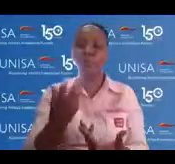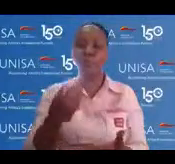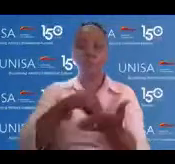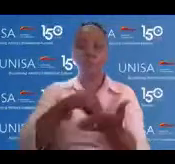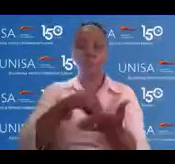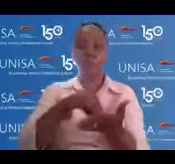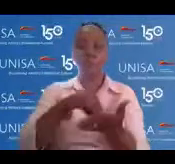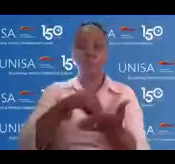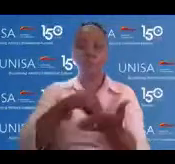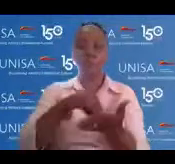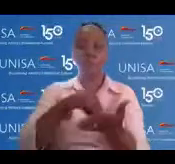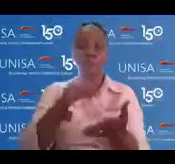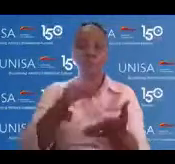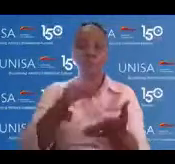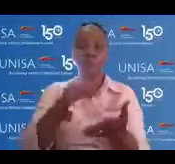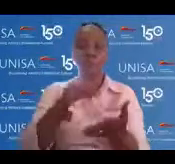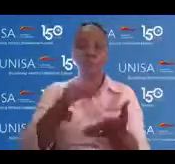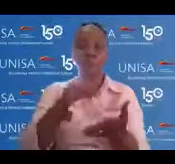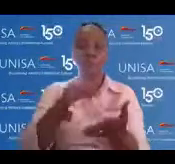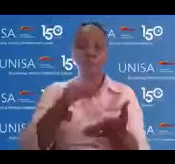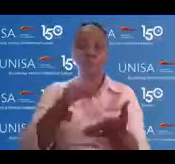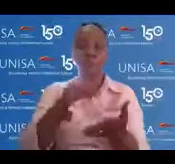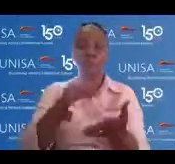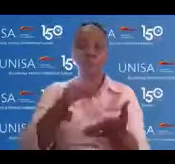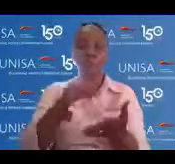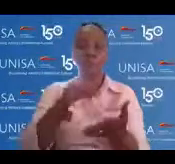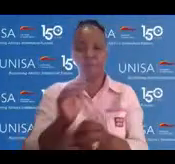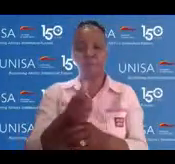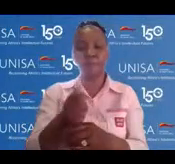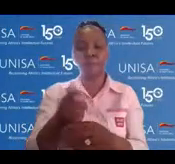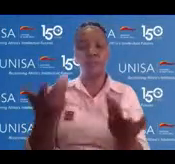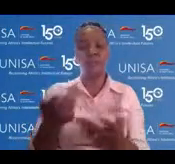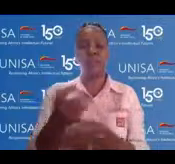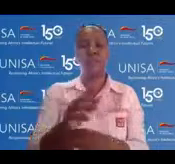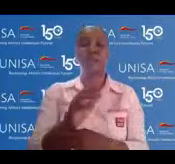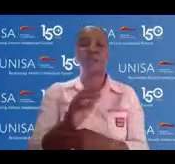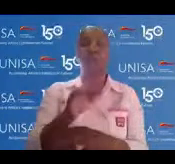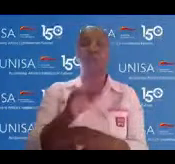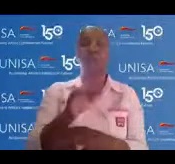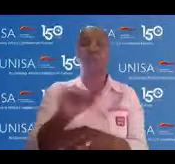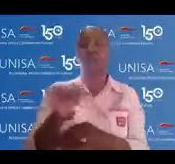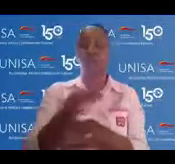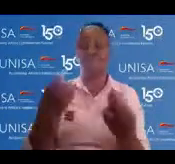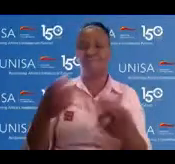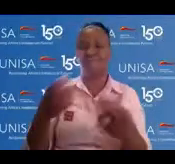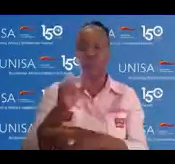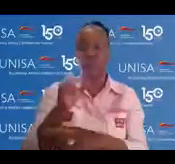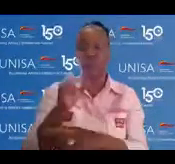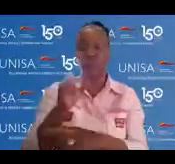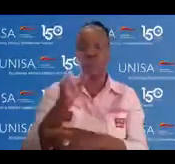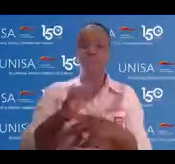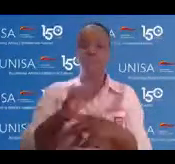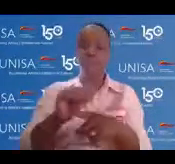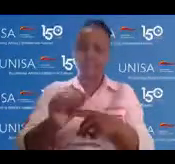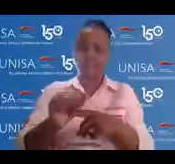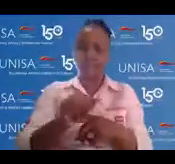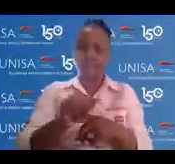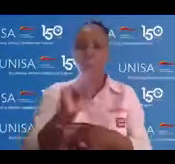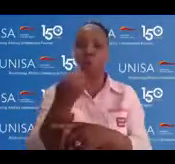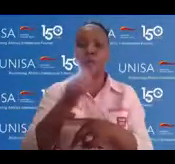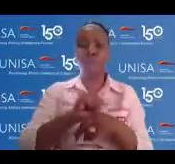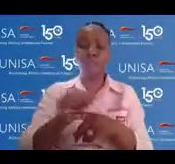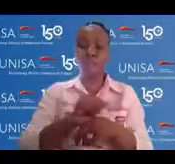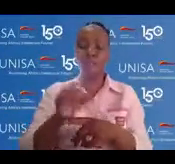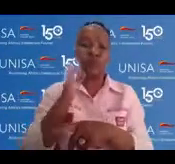which we're still going to cover. And then, of course, which tool do you need to go and practice? You only practice the ones that you need to use,